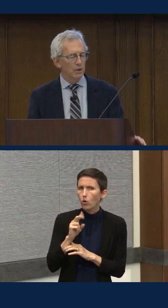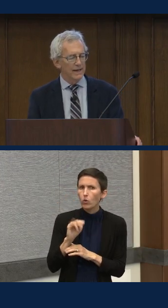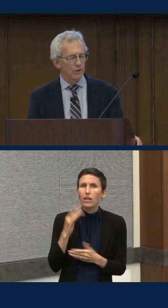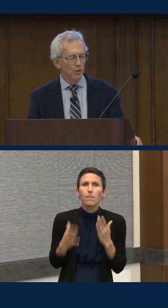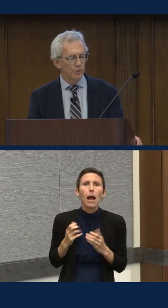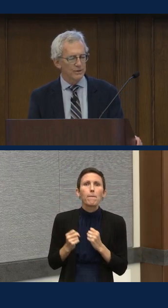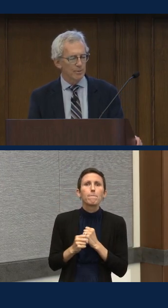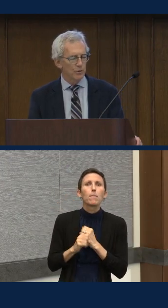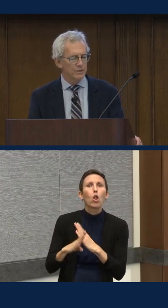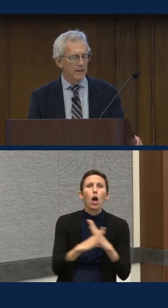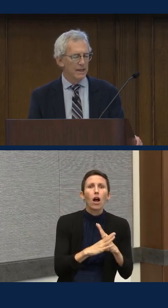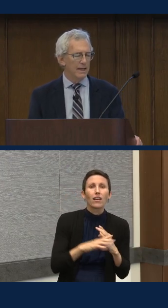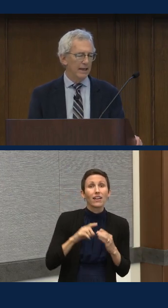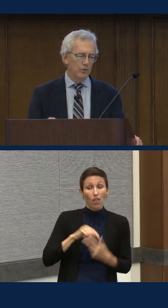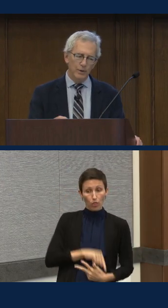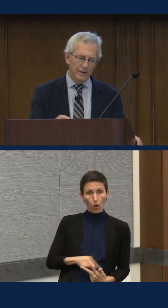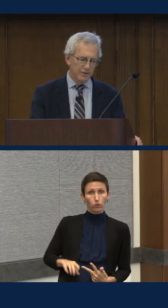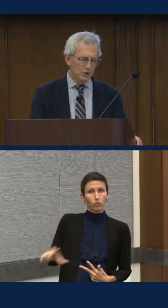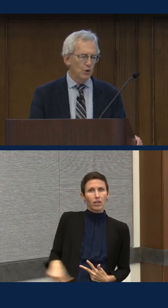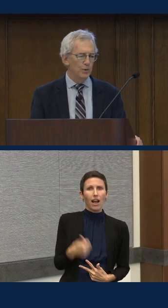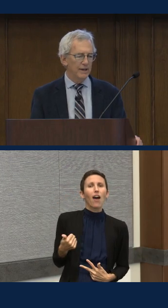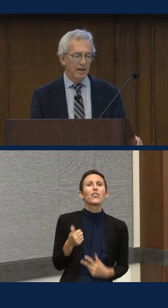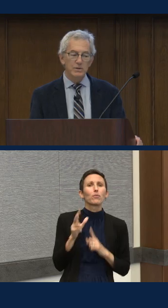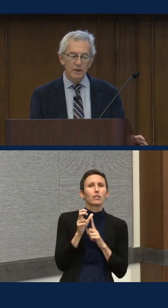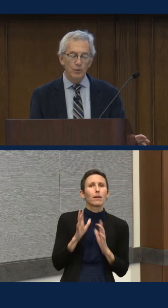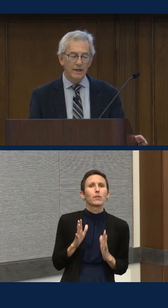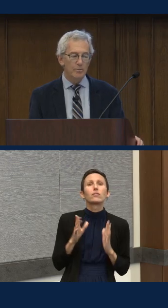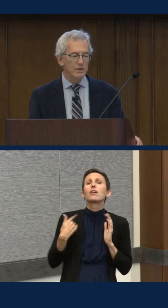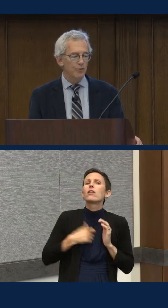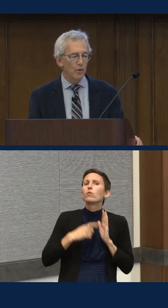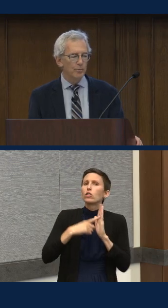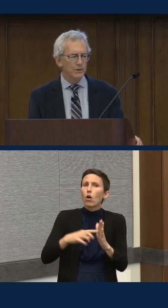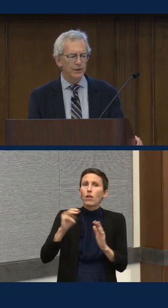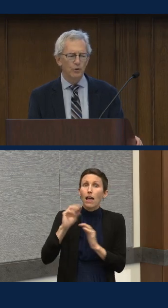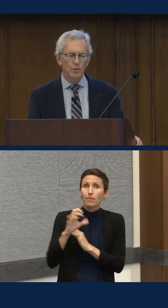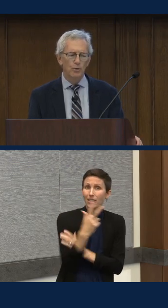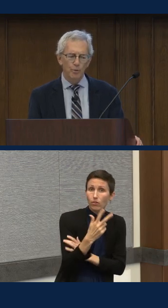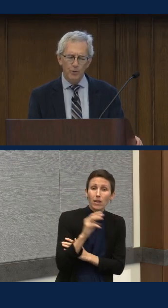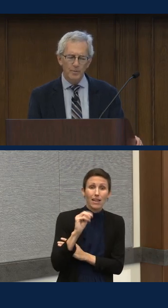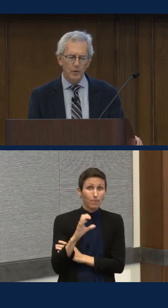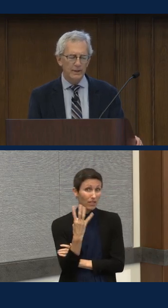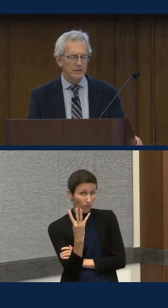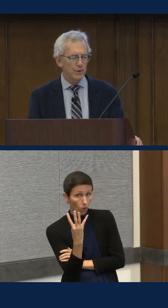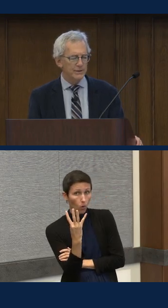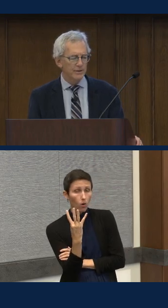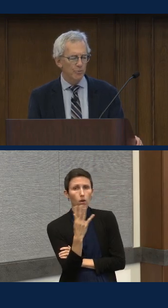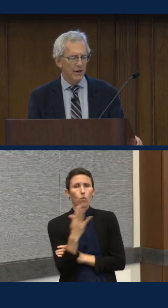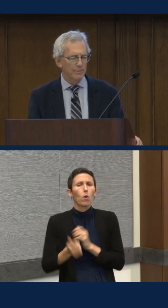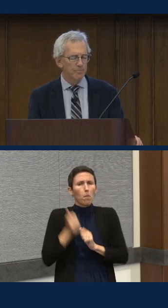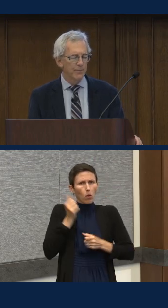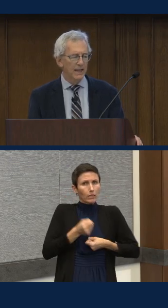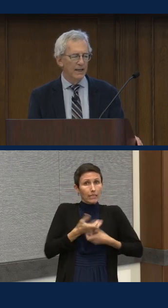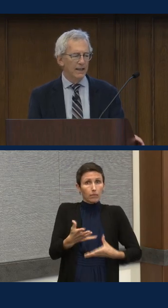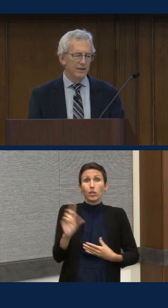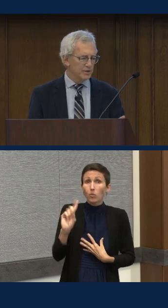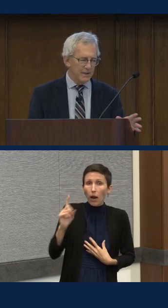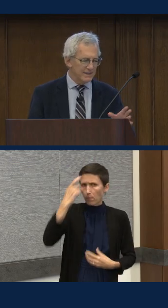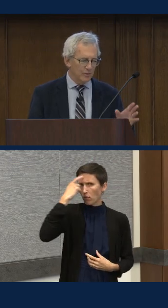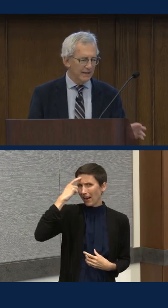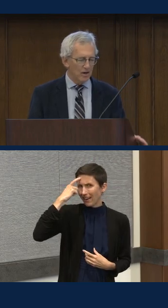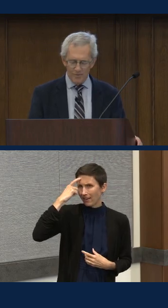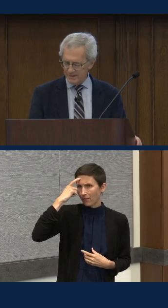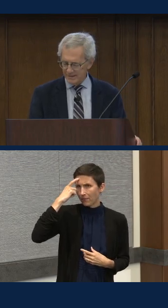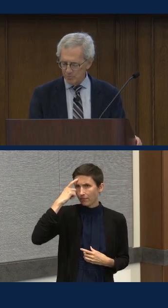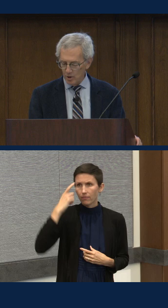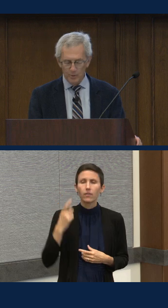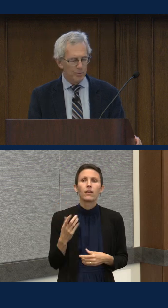other melanocortin receptors. And we had shown that MC3 and MC4 in particular were primarily expressed in the brain. This may sound